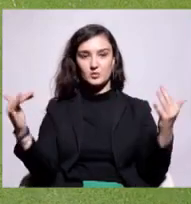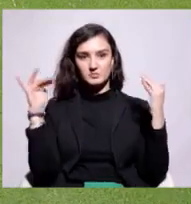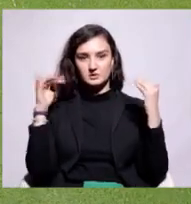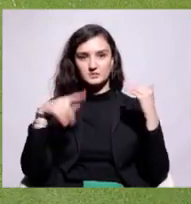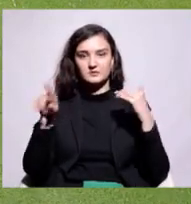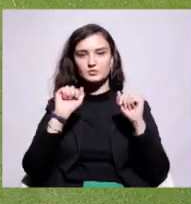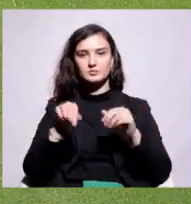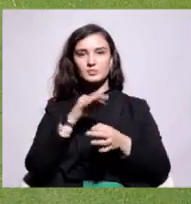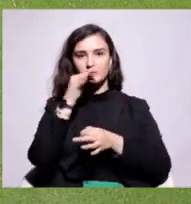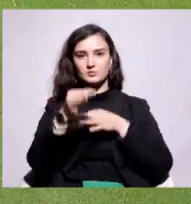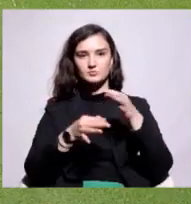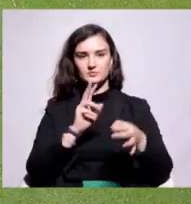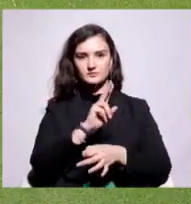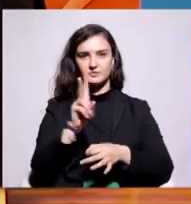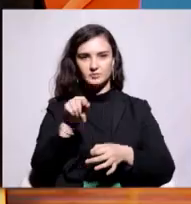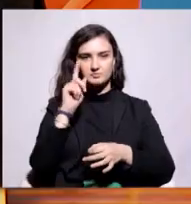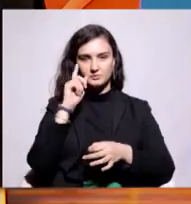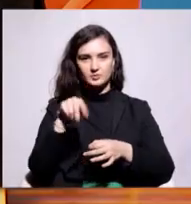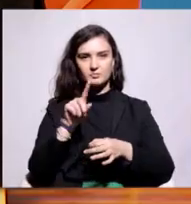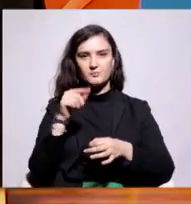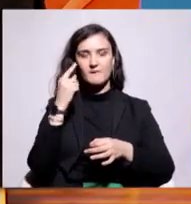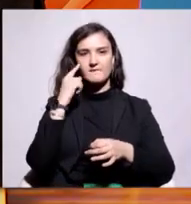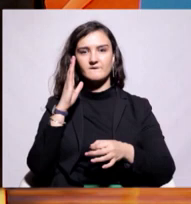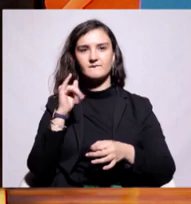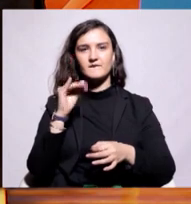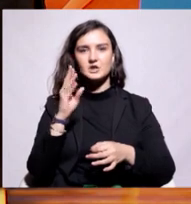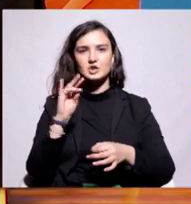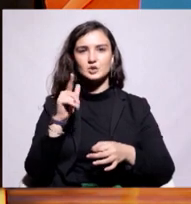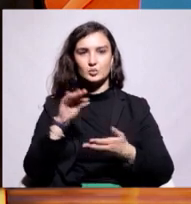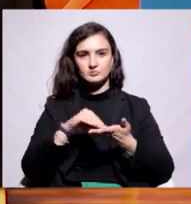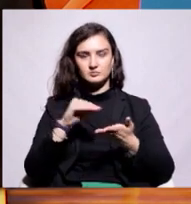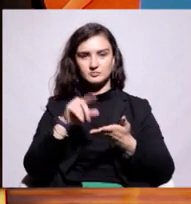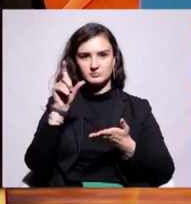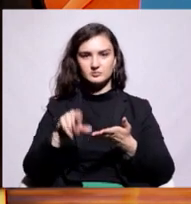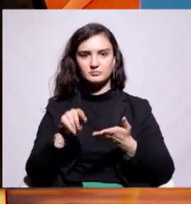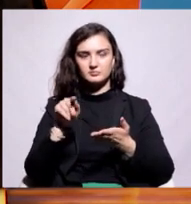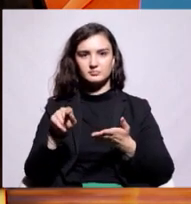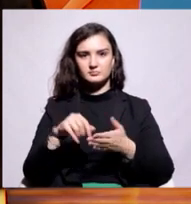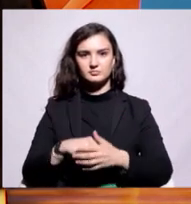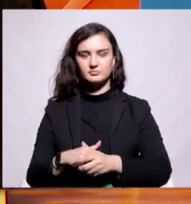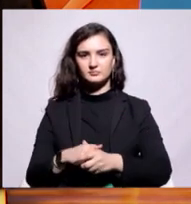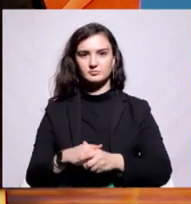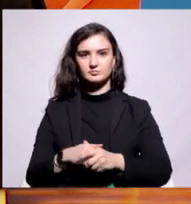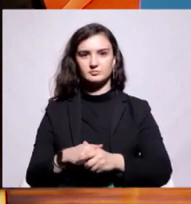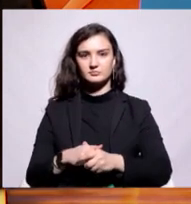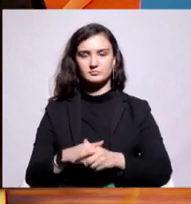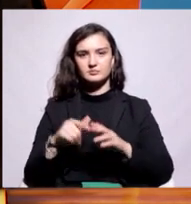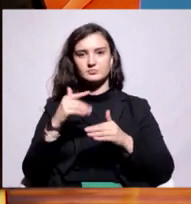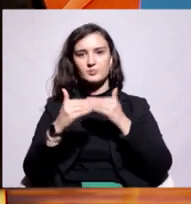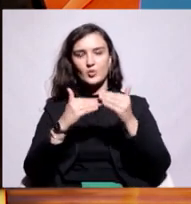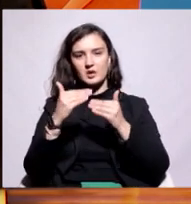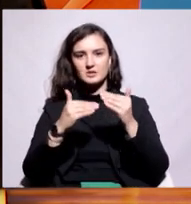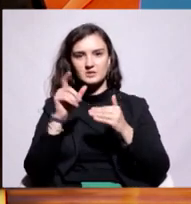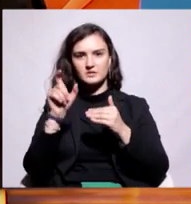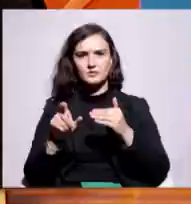who can answer this one. Do you think that Washington Irving, our writer, was a conservative figure or a progressive